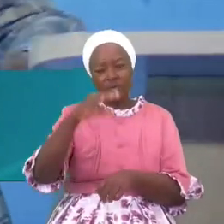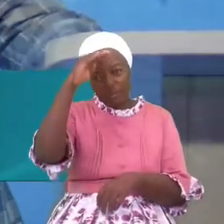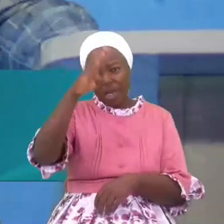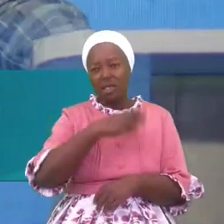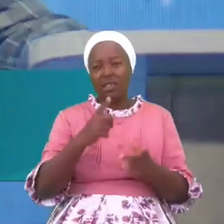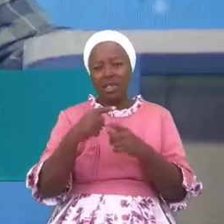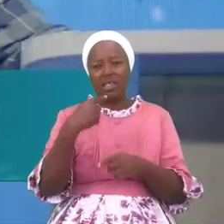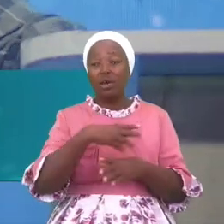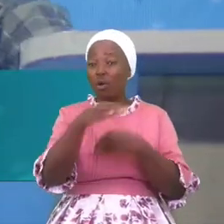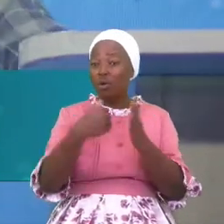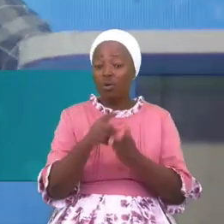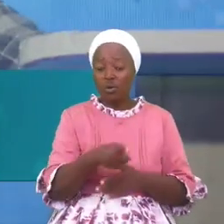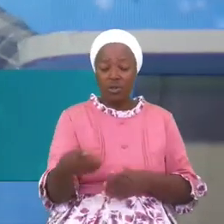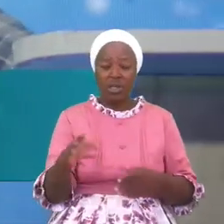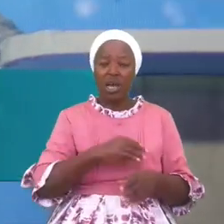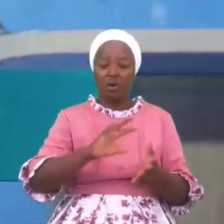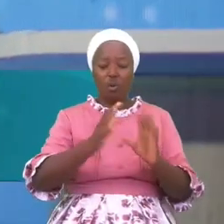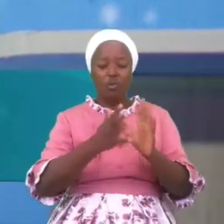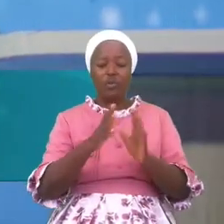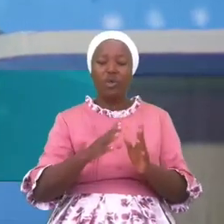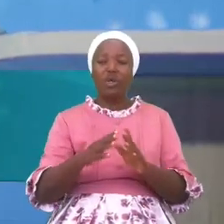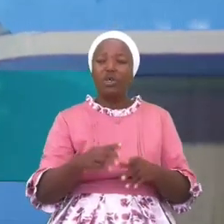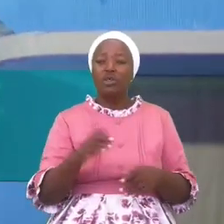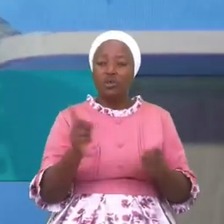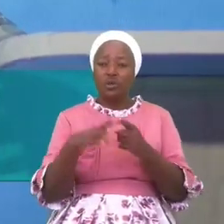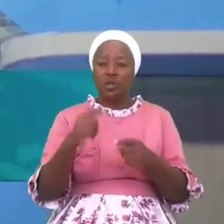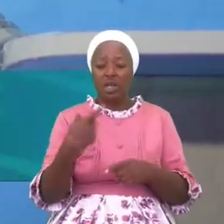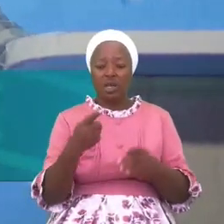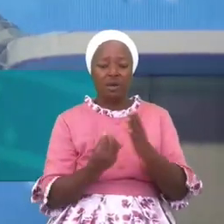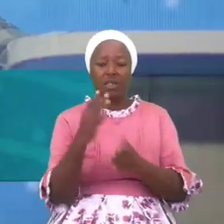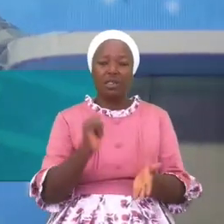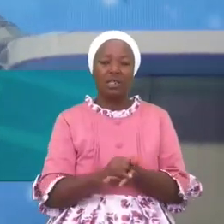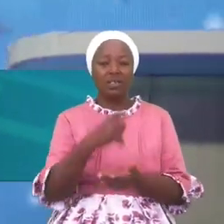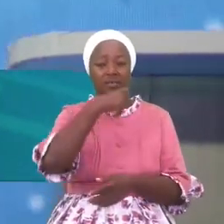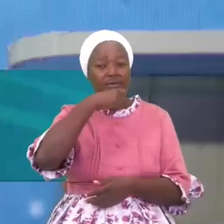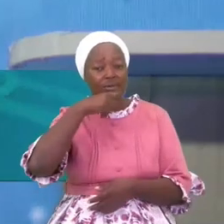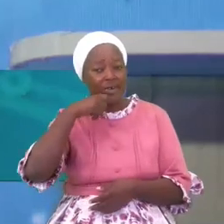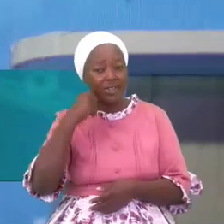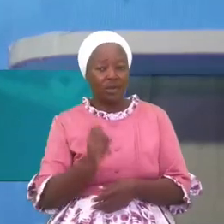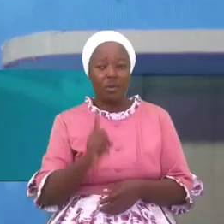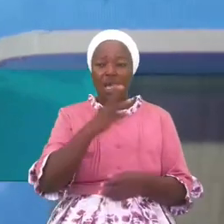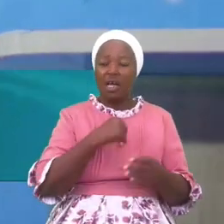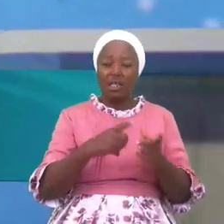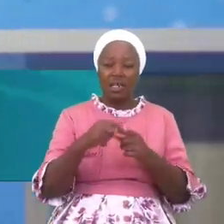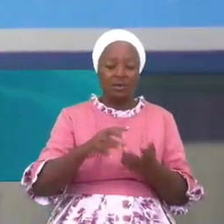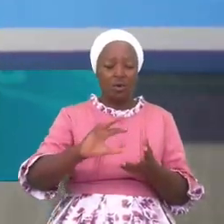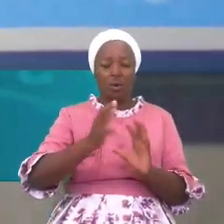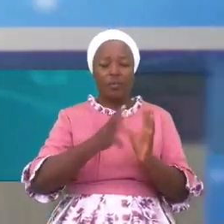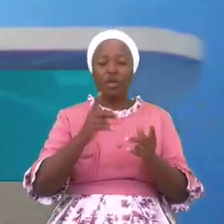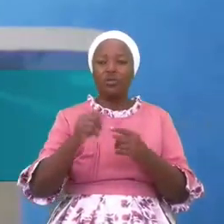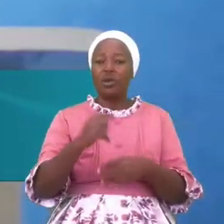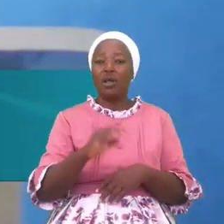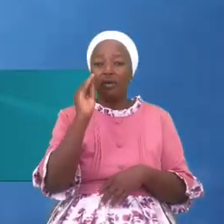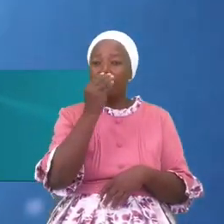grass that withers, and they are compared to the flower that fades. Tell me more about that, Isaiah.